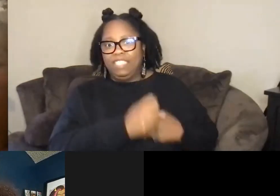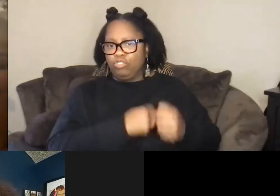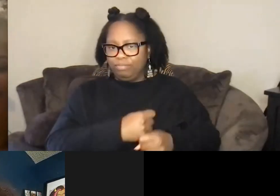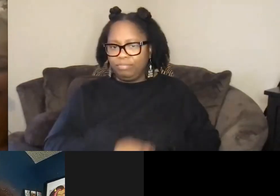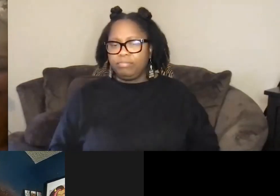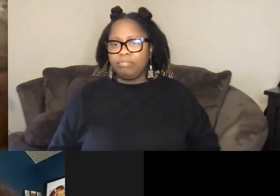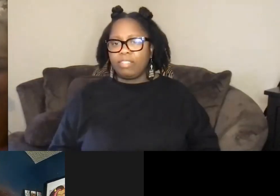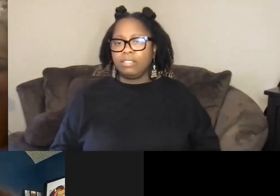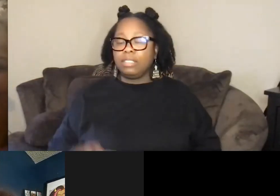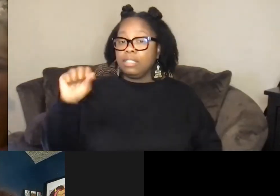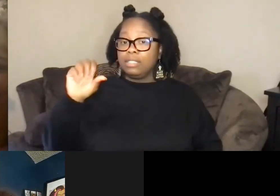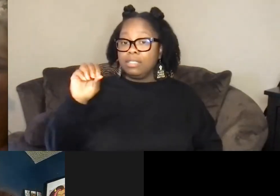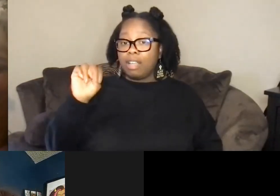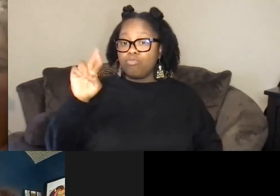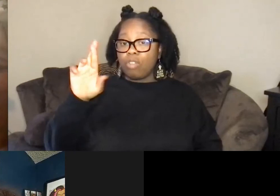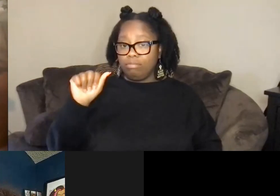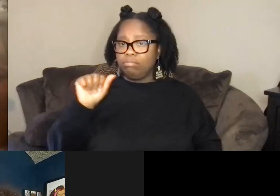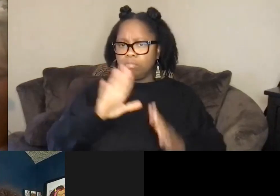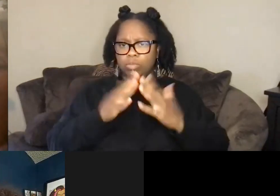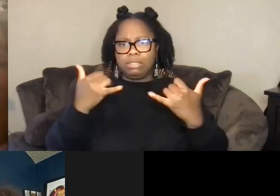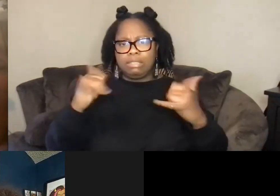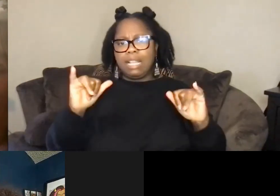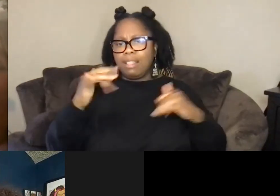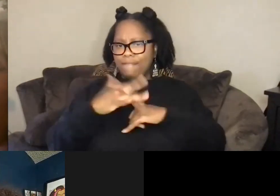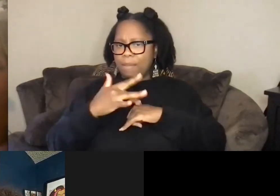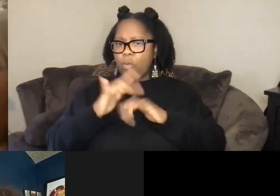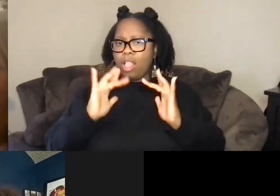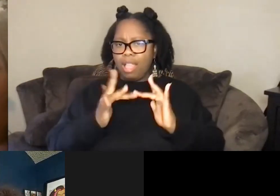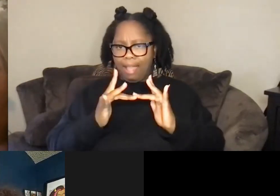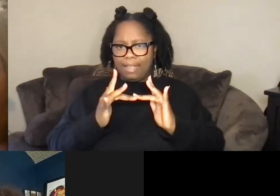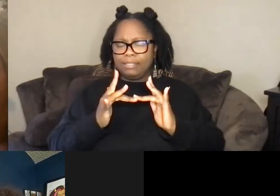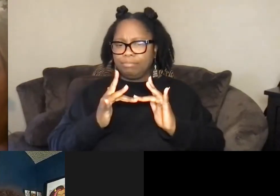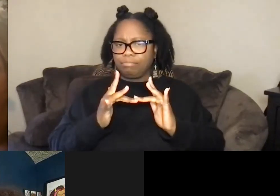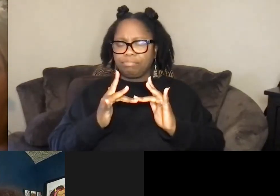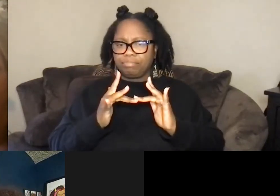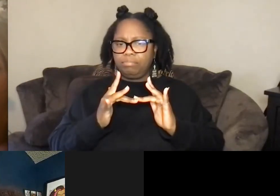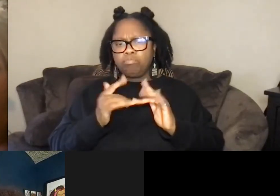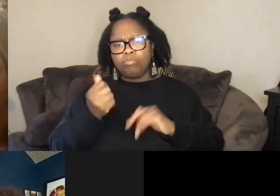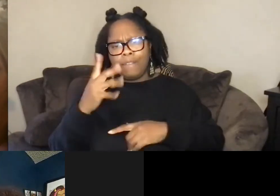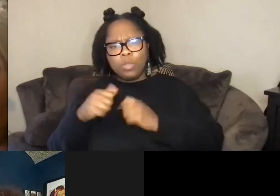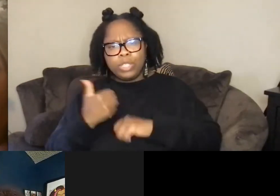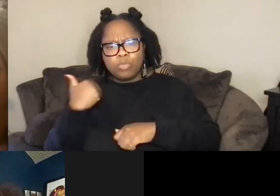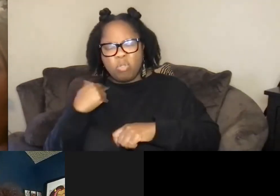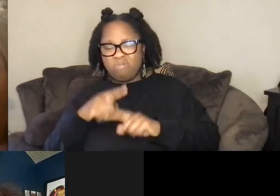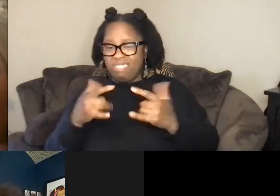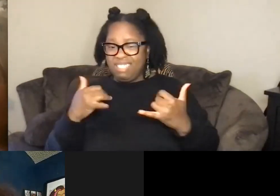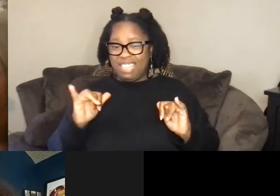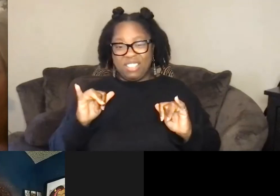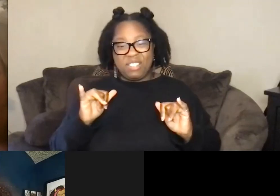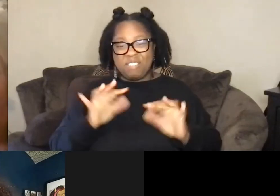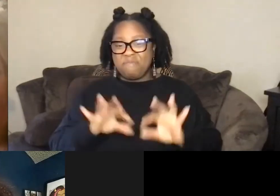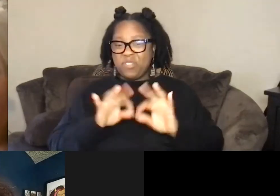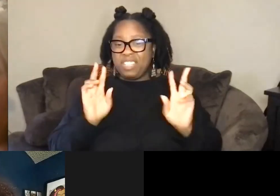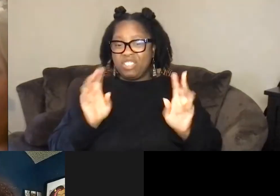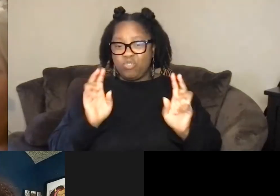And Sandra's book is still available online. It's, it's from a few years ago, but the issues are all still relevant. There's not a